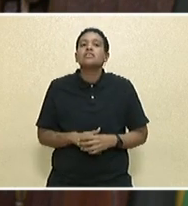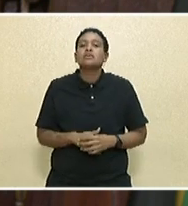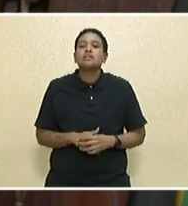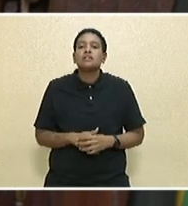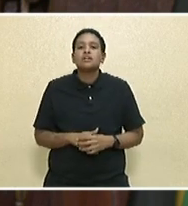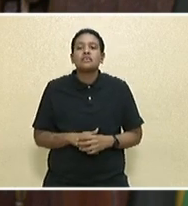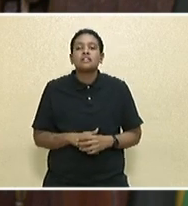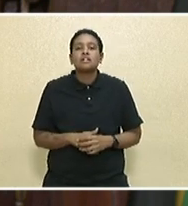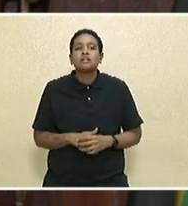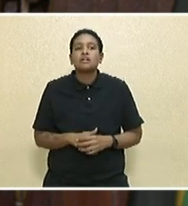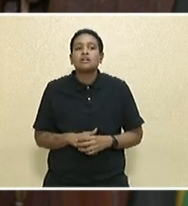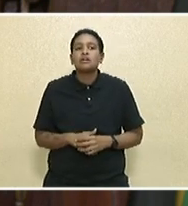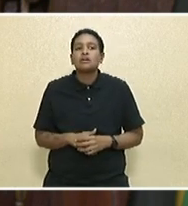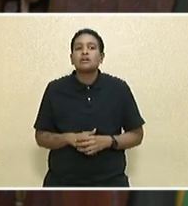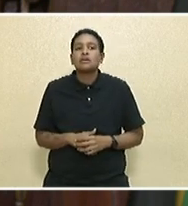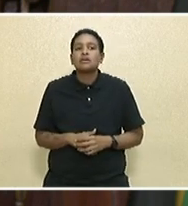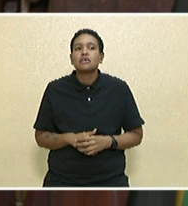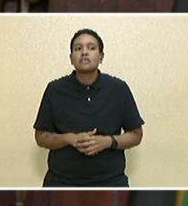So that would be